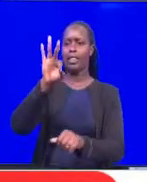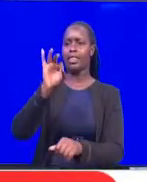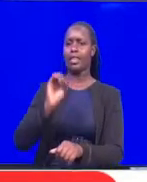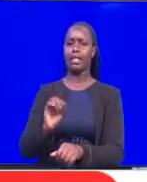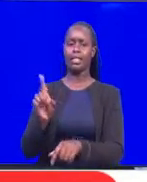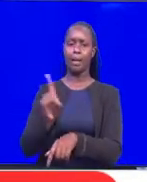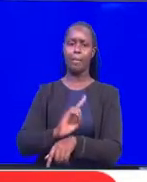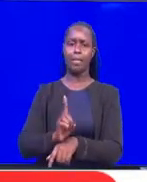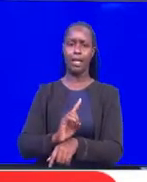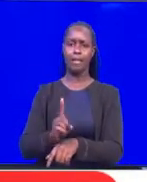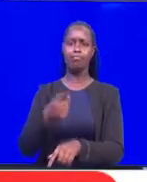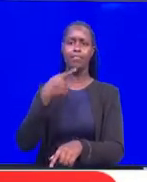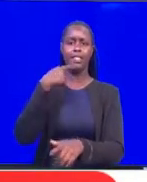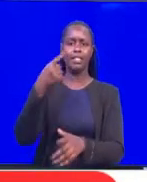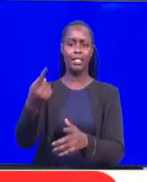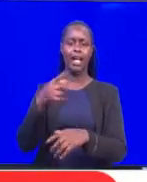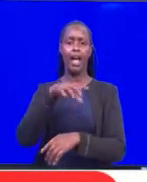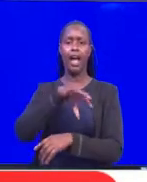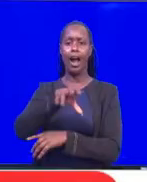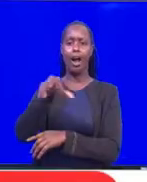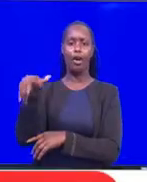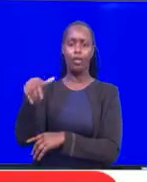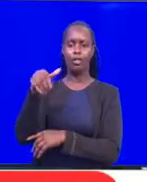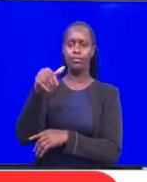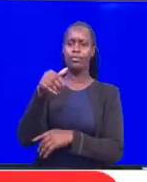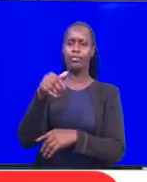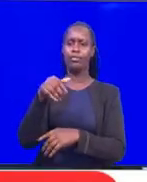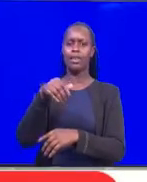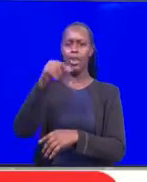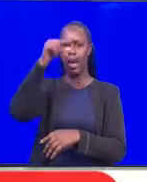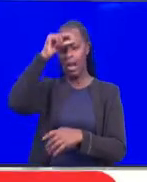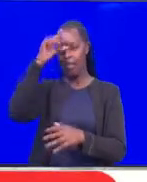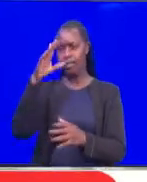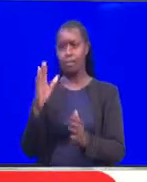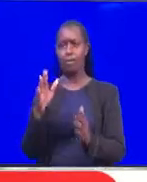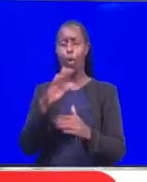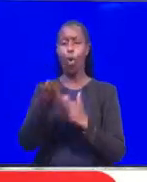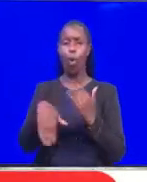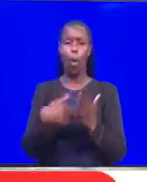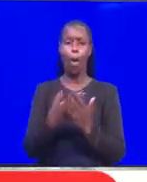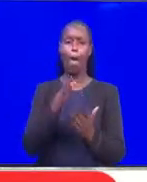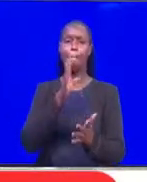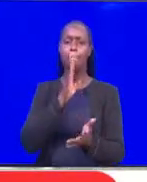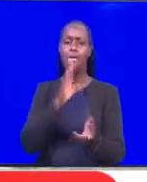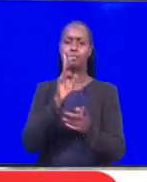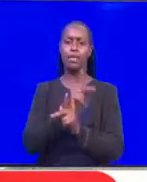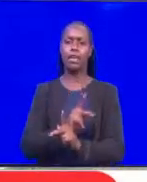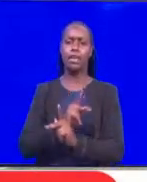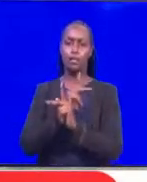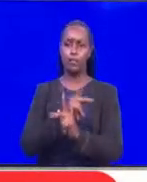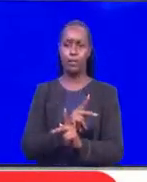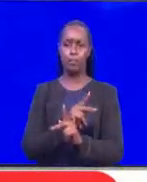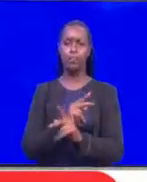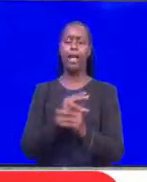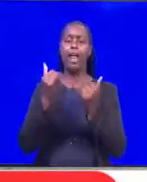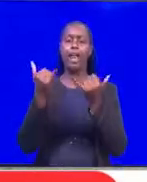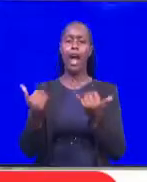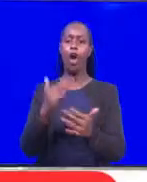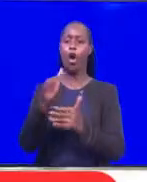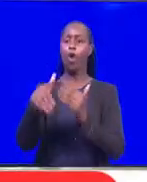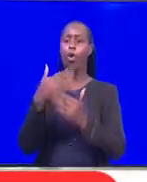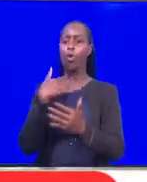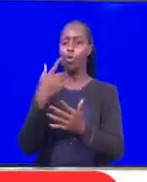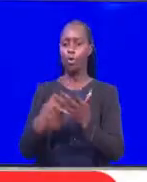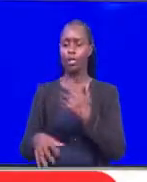Sigor kwa hasa kwamba muue waangalifu. They only hope that both the county and national governments can work